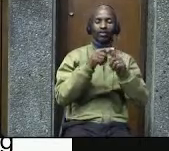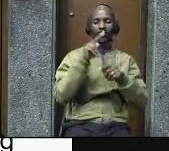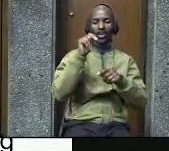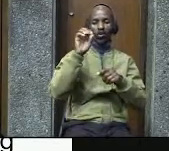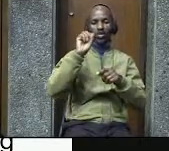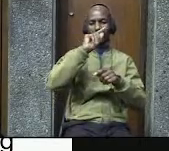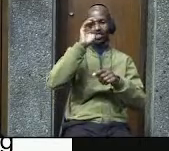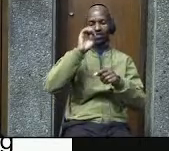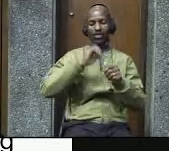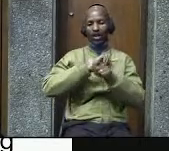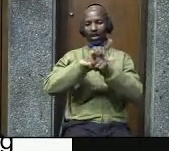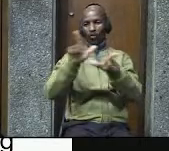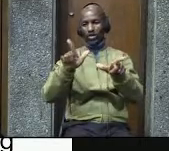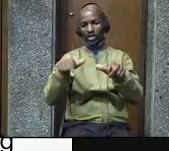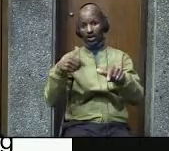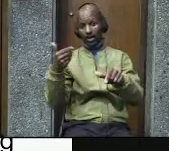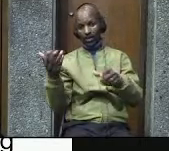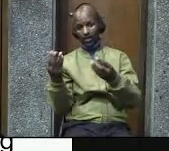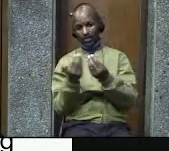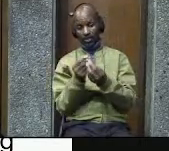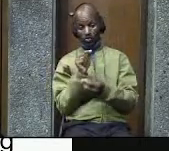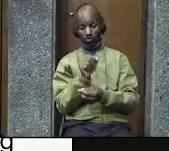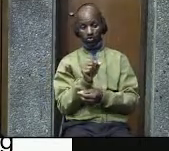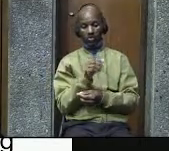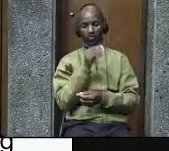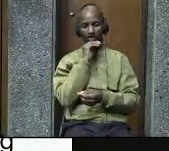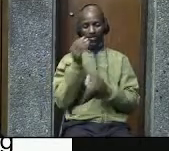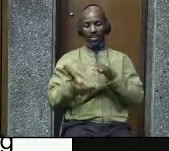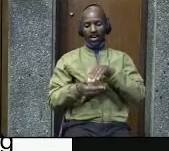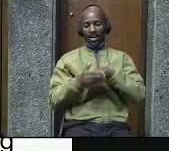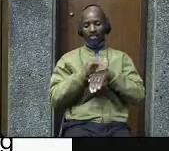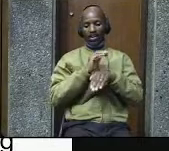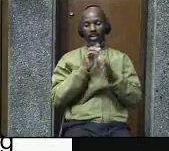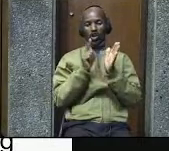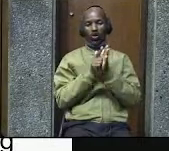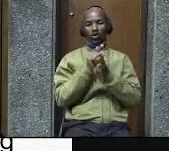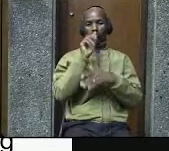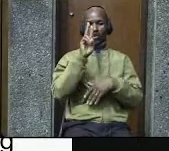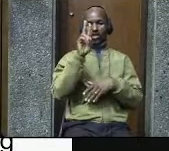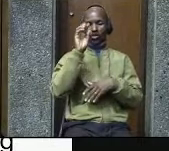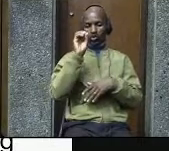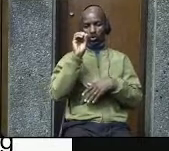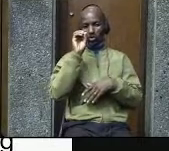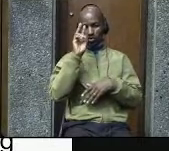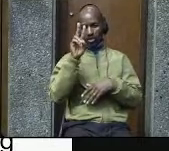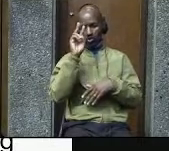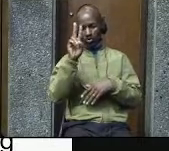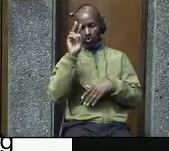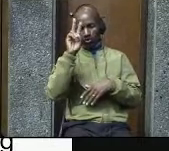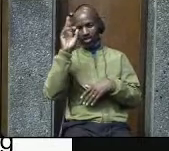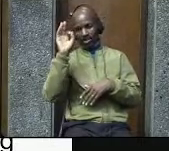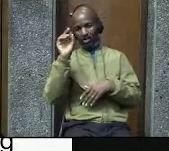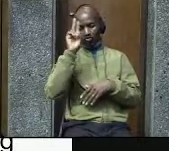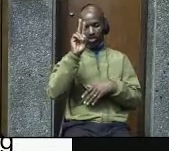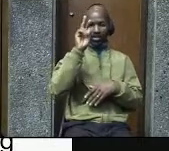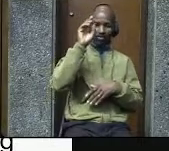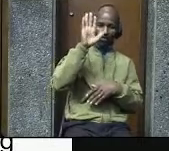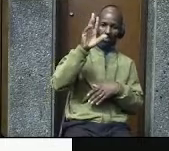notices and the languages and so on. Those are covered in clauses 22, 23, 25, 27, and